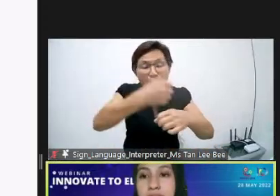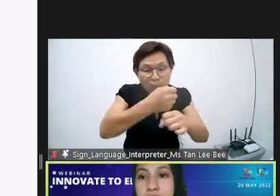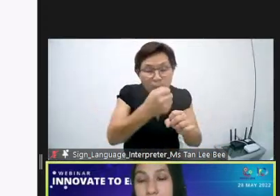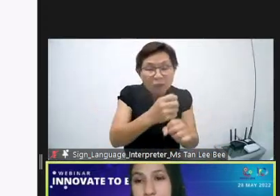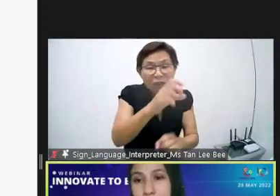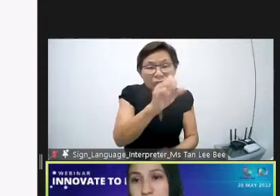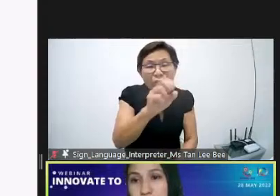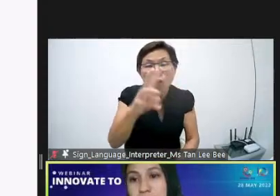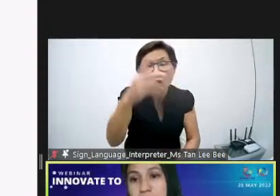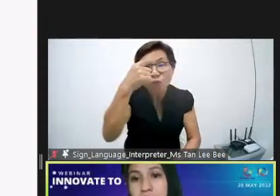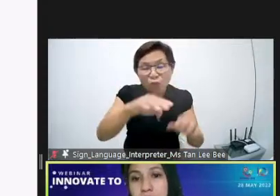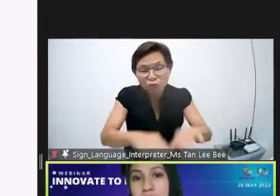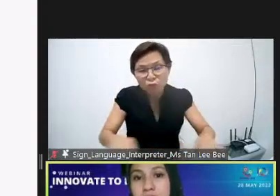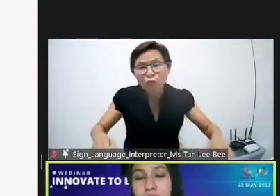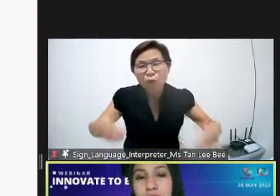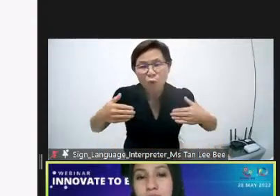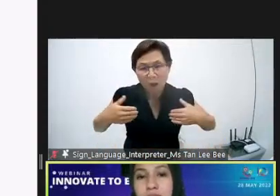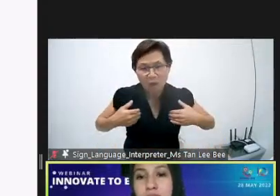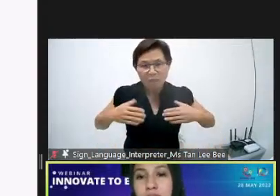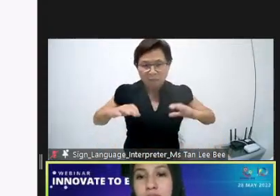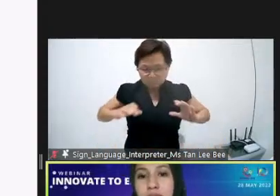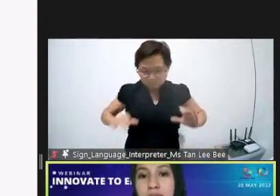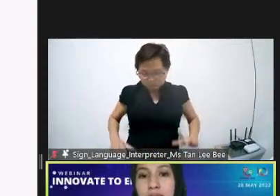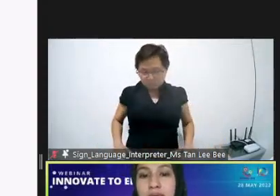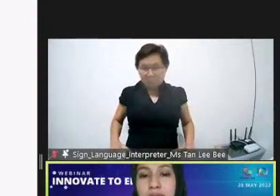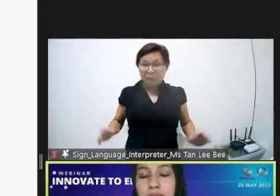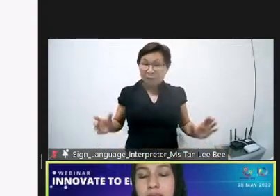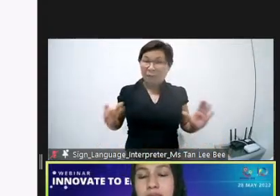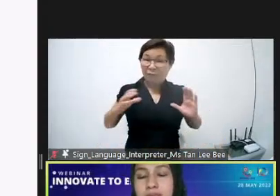intellectual disabilities.